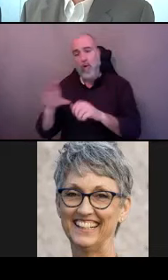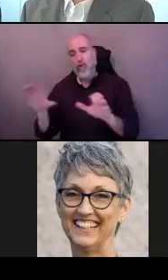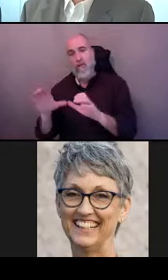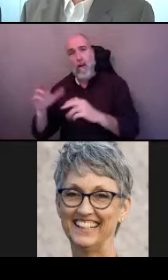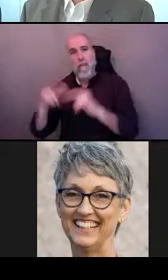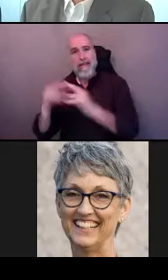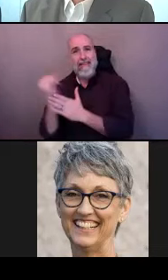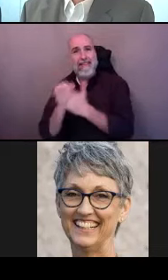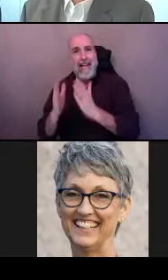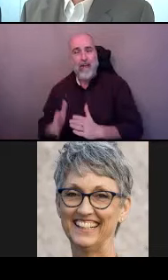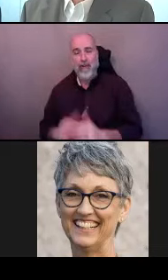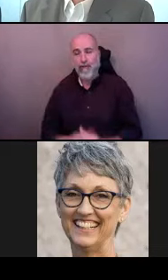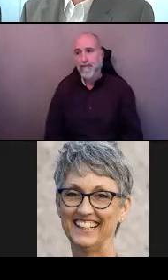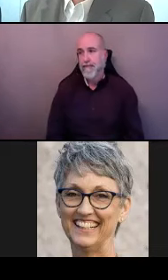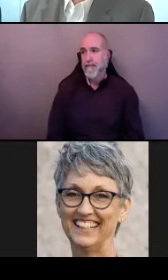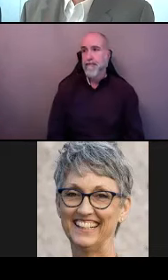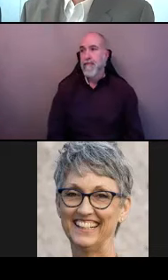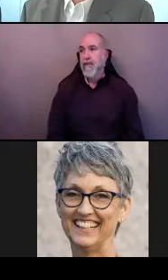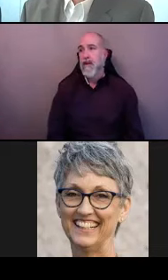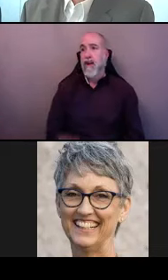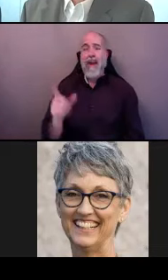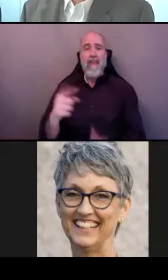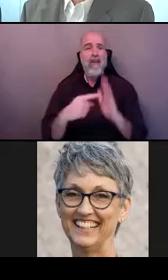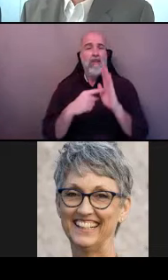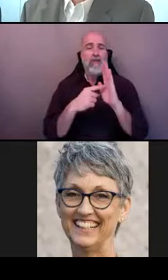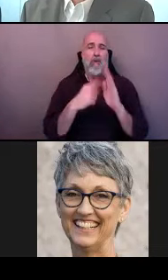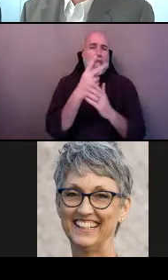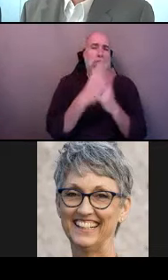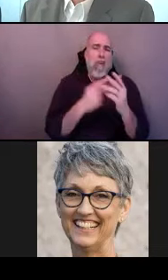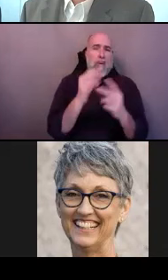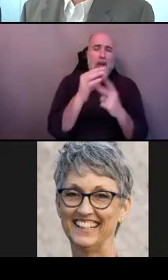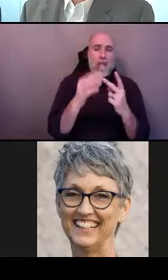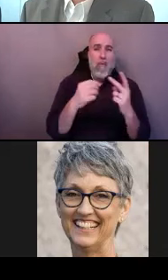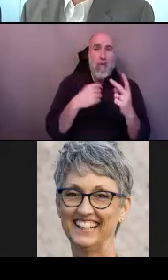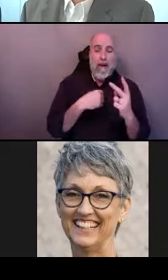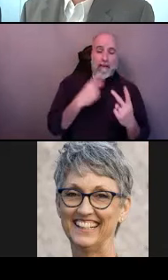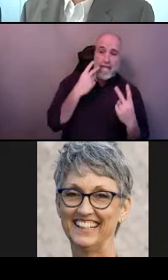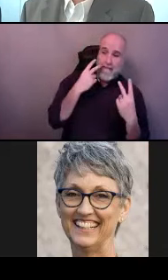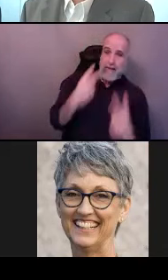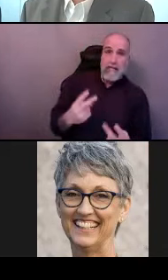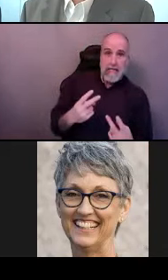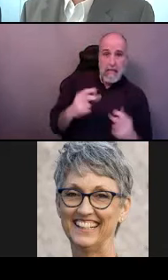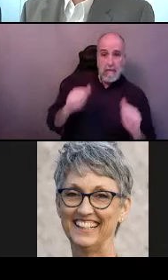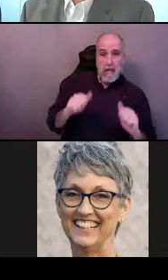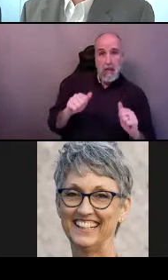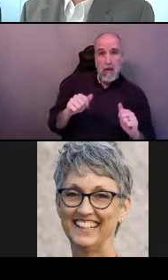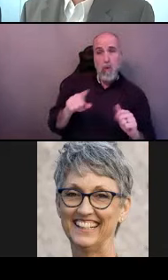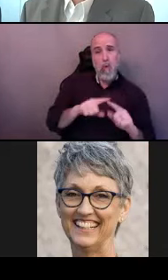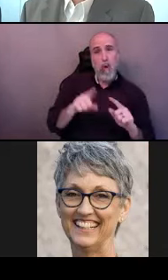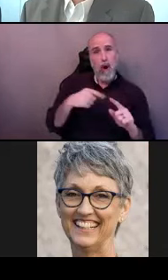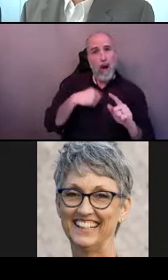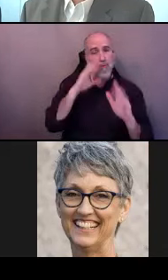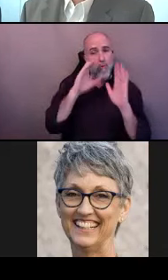So this kind of shows you both options. So we have the visibility plan where they are showing in graphic